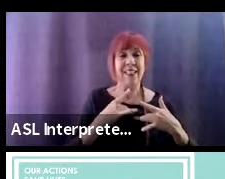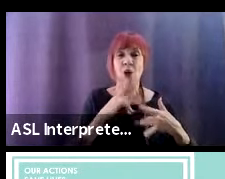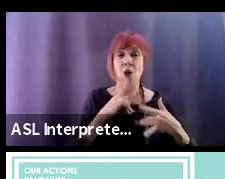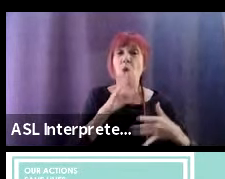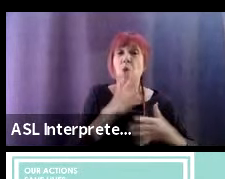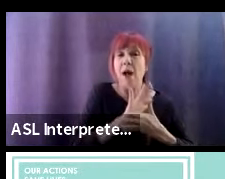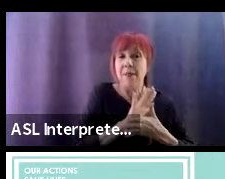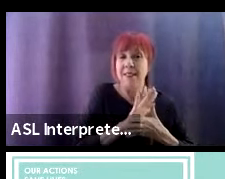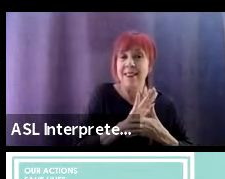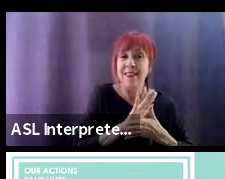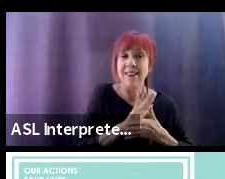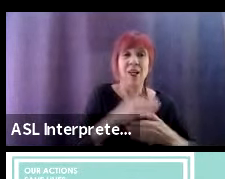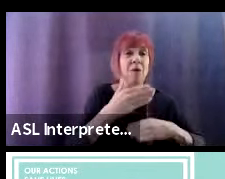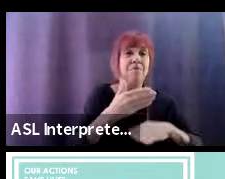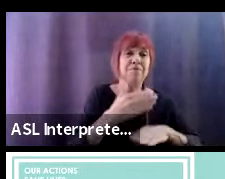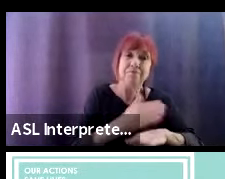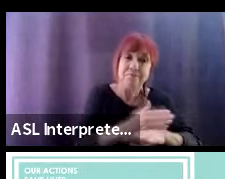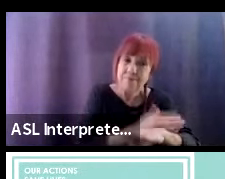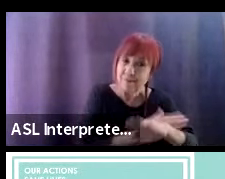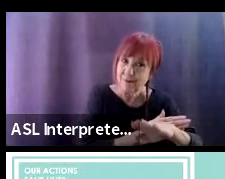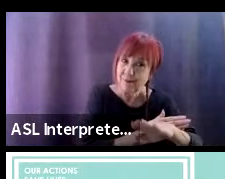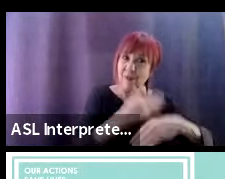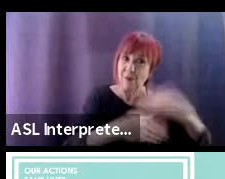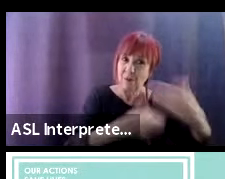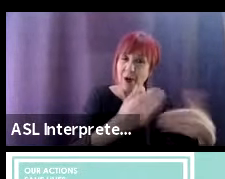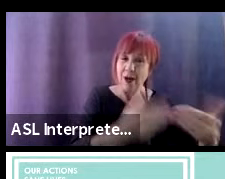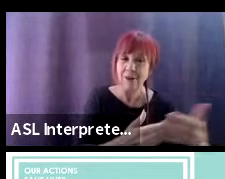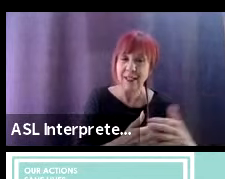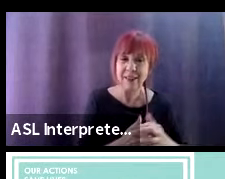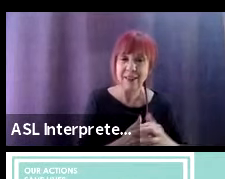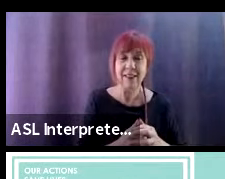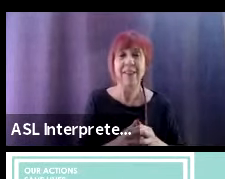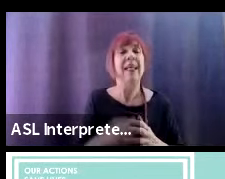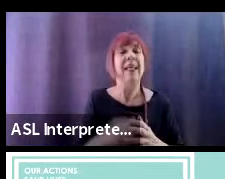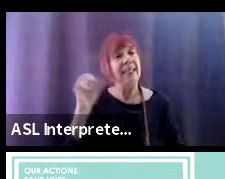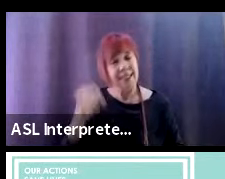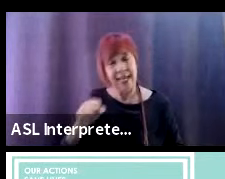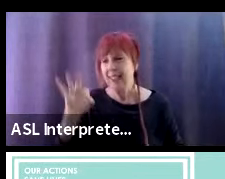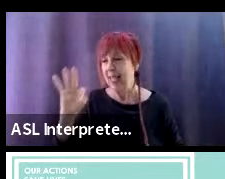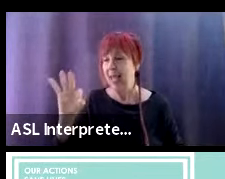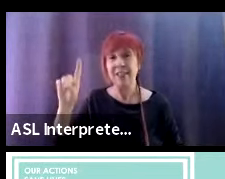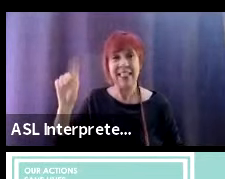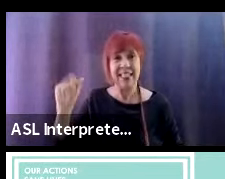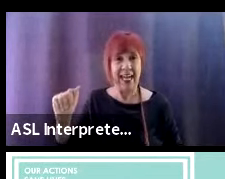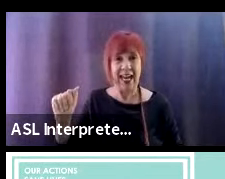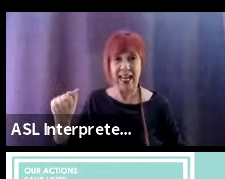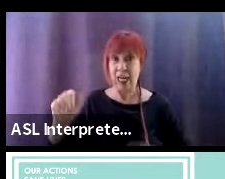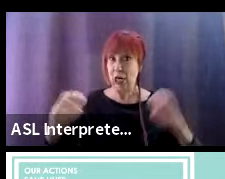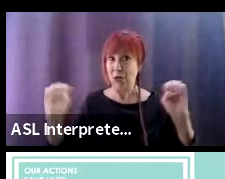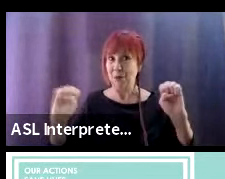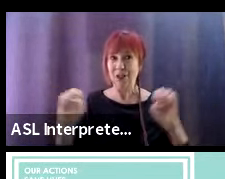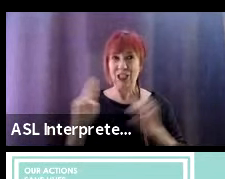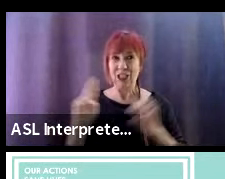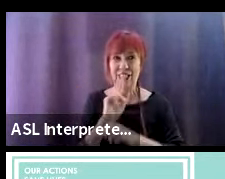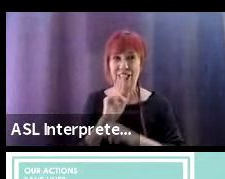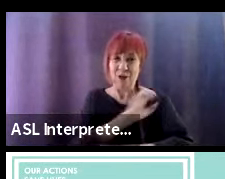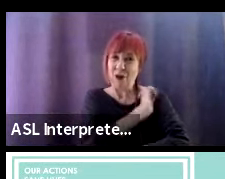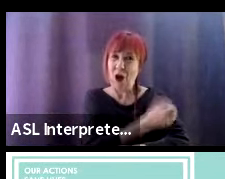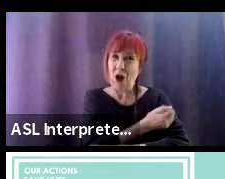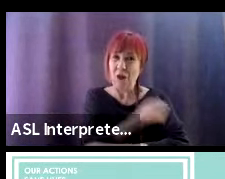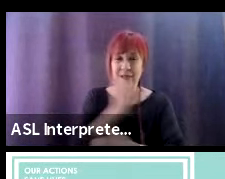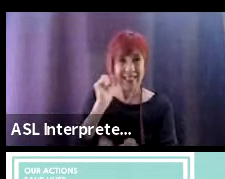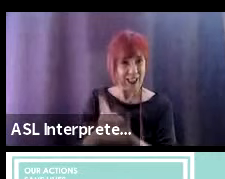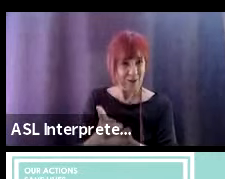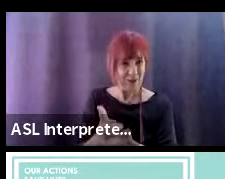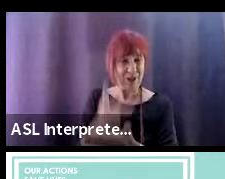progress. So of course we had the FDA emergency use authorization for